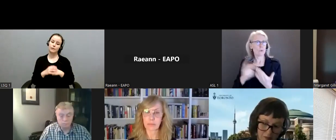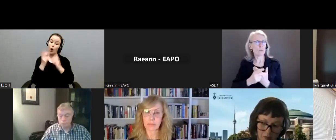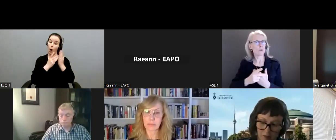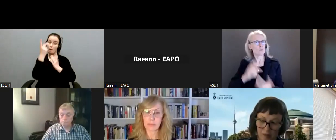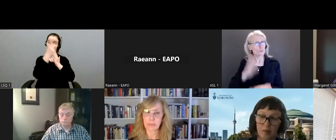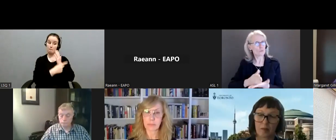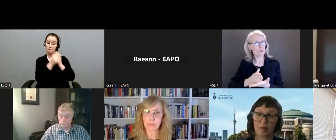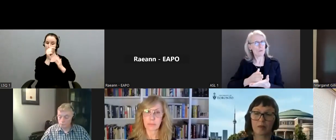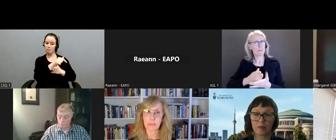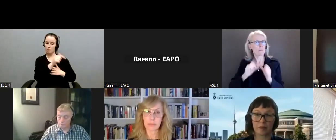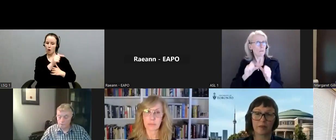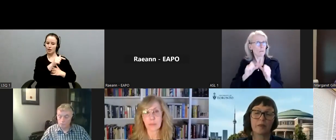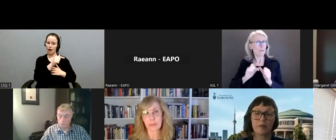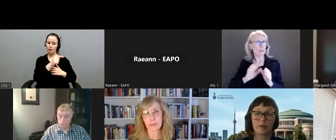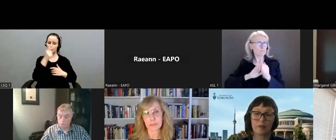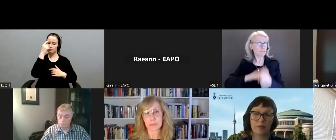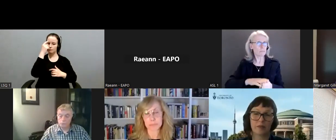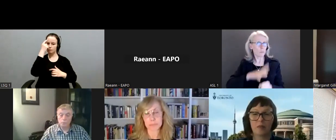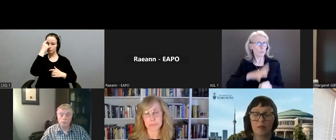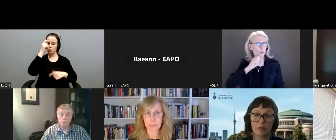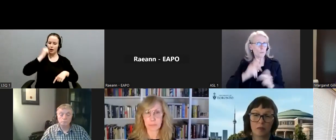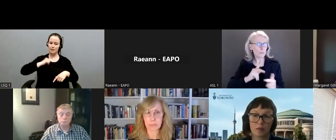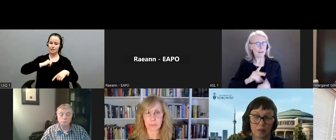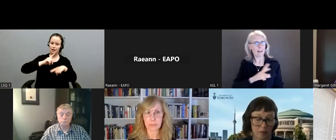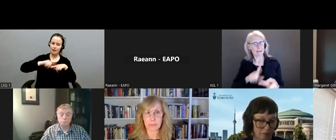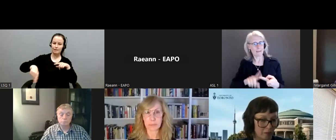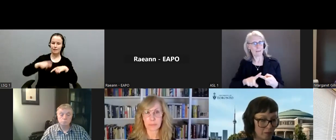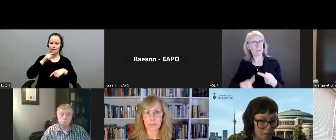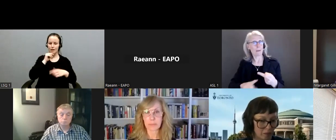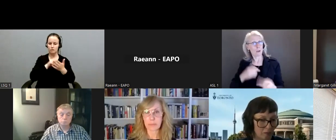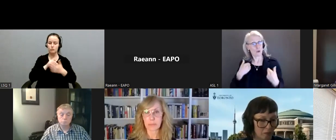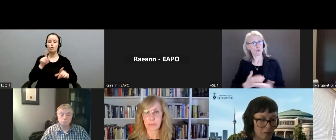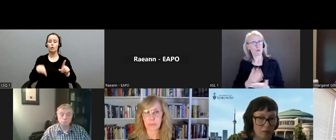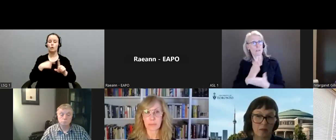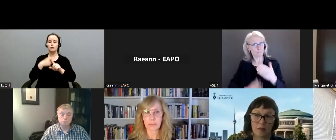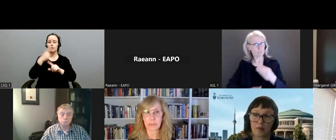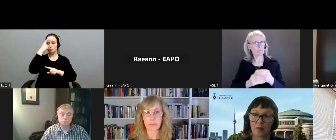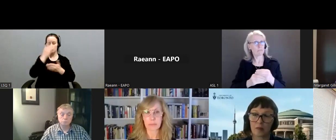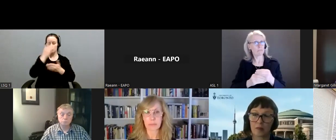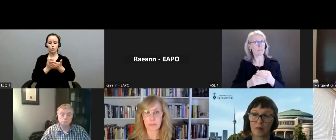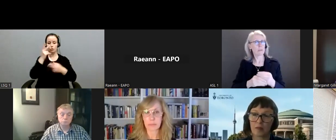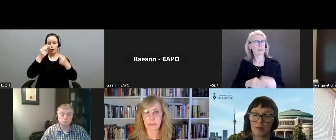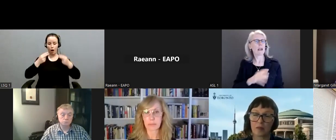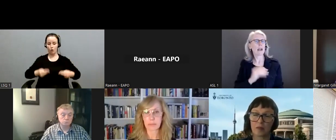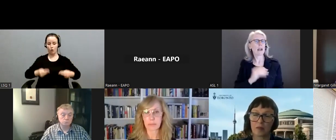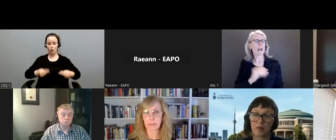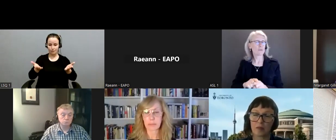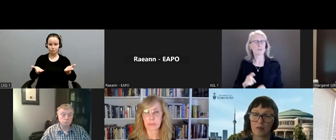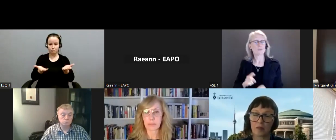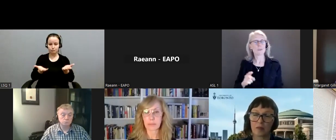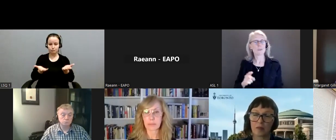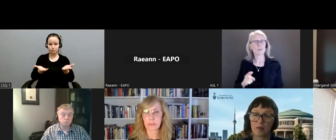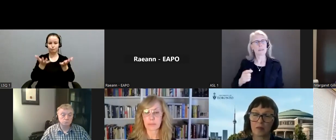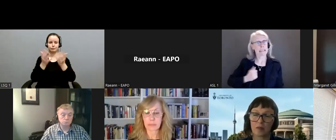ageism against older persons while strengthening their human rights. It has a national agenda for social change, which is